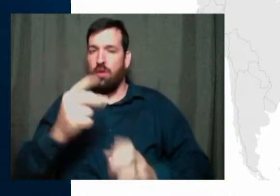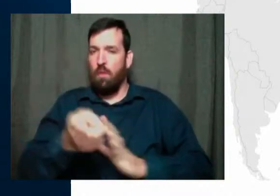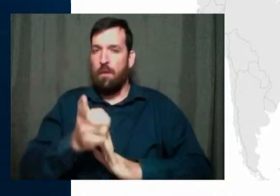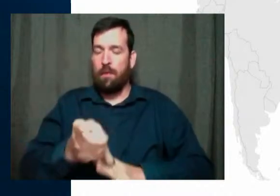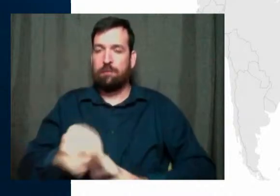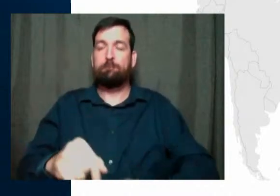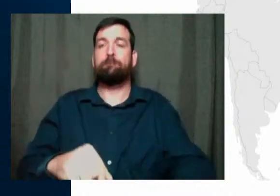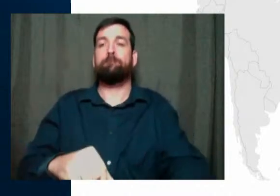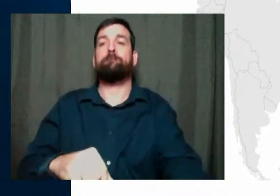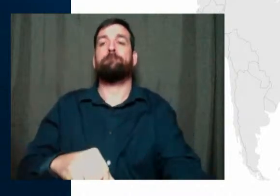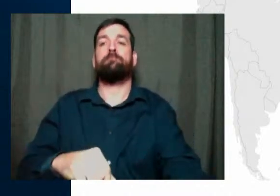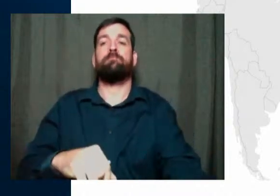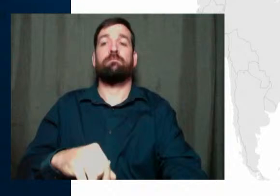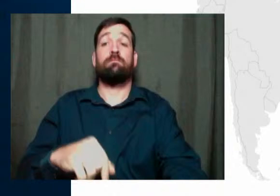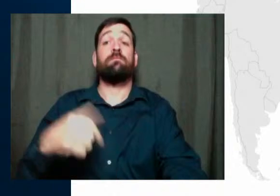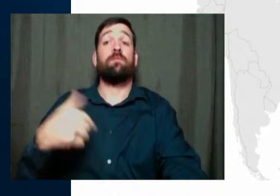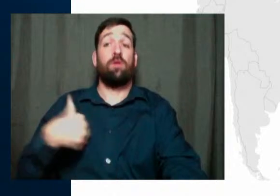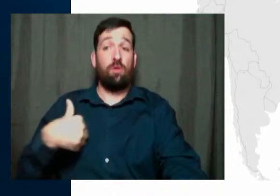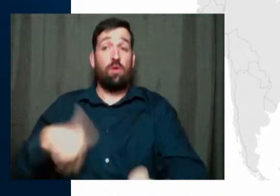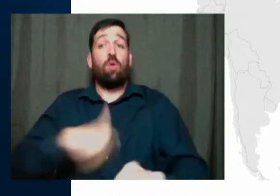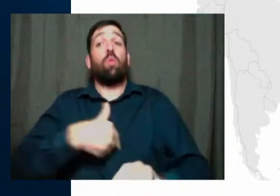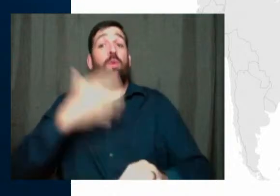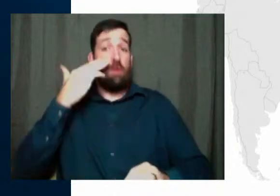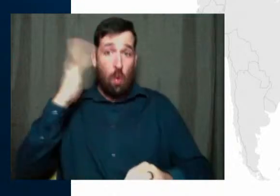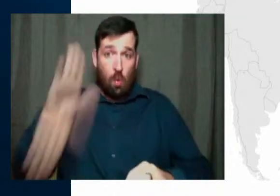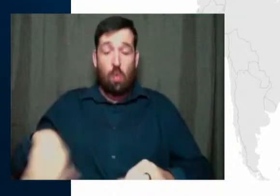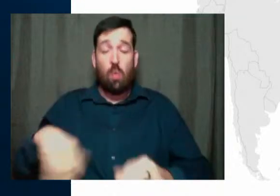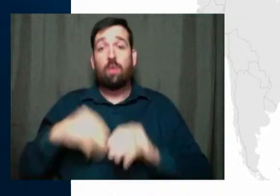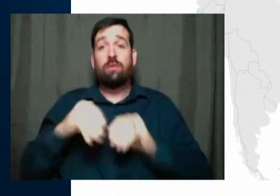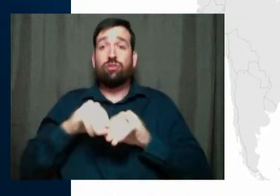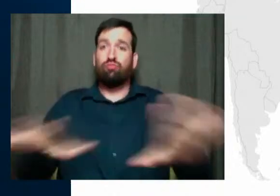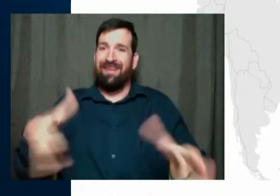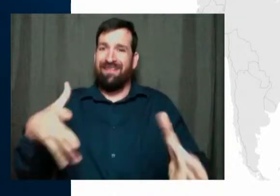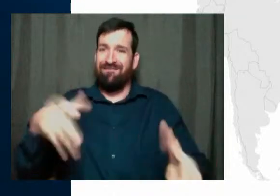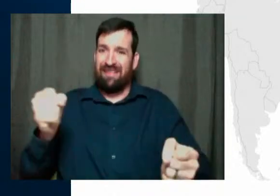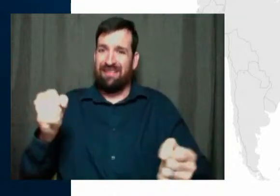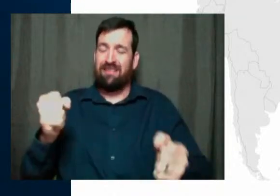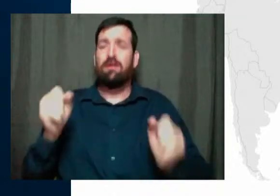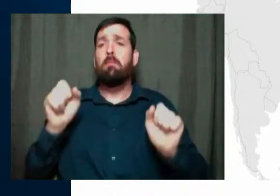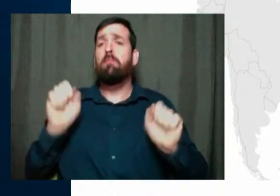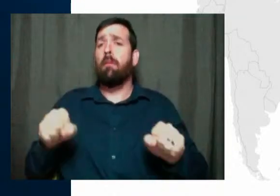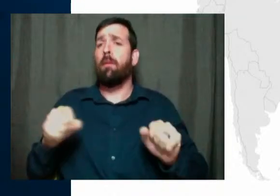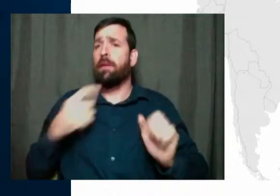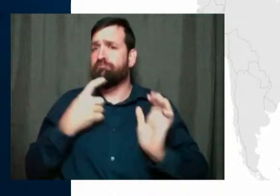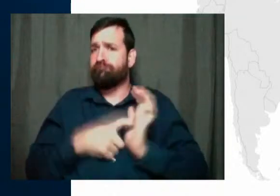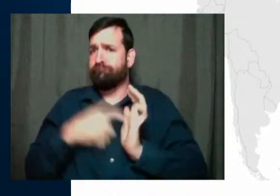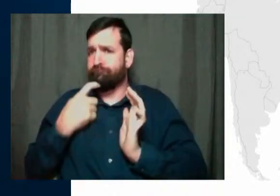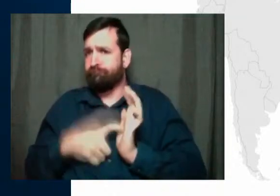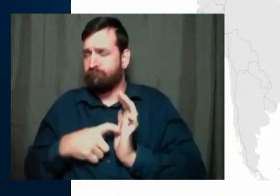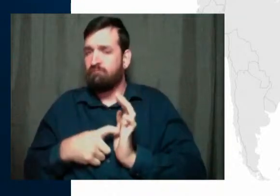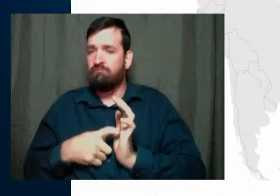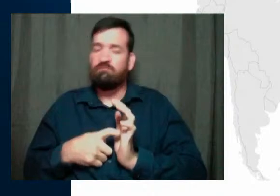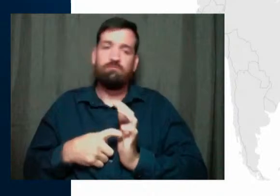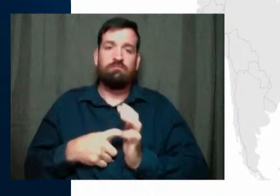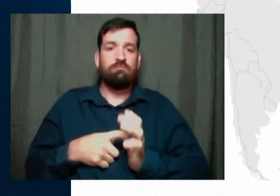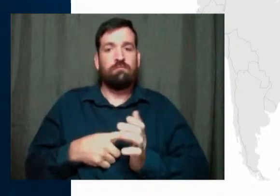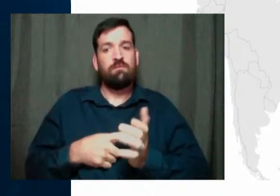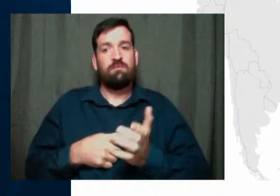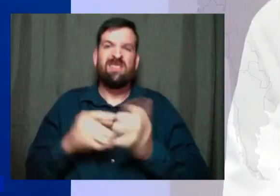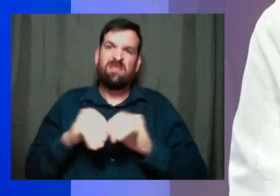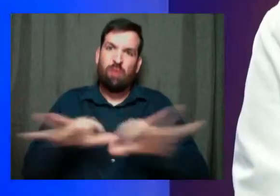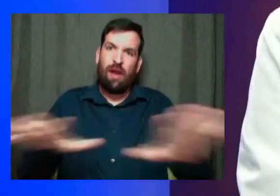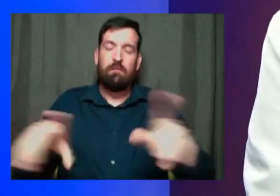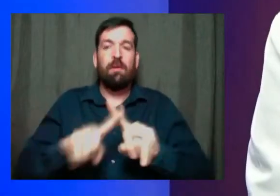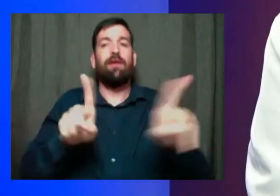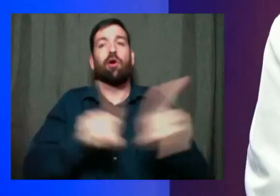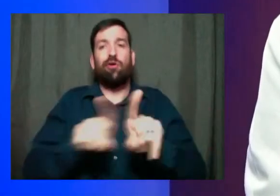is that Omicron is spreading rapidly, and it's probably being discovered more than it's being continues. I mean, it continues to spread, but it's also being discovered in